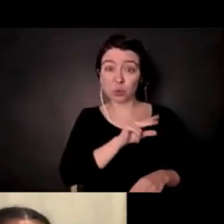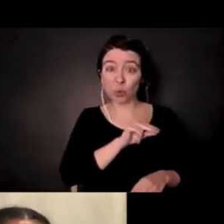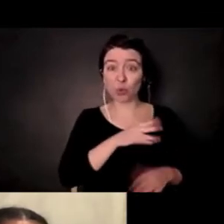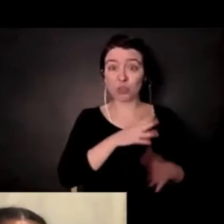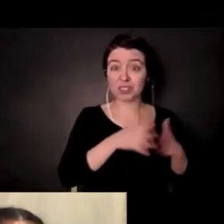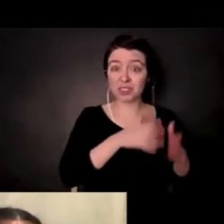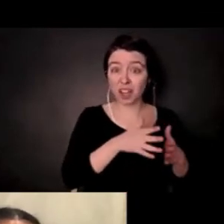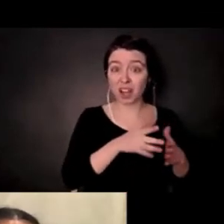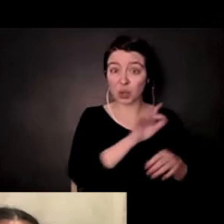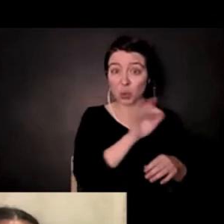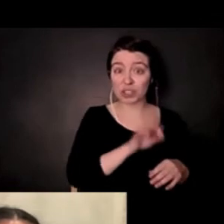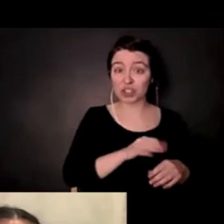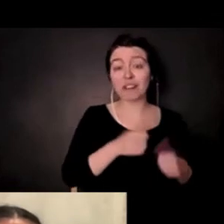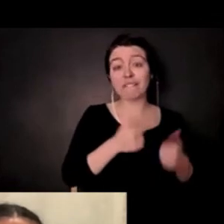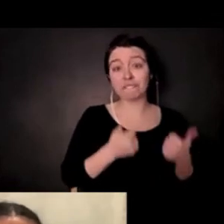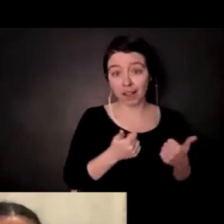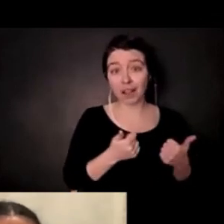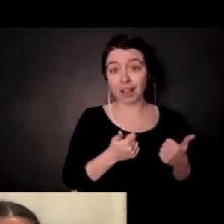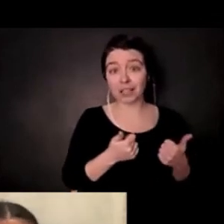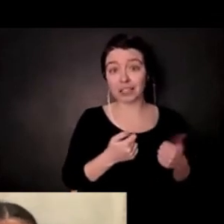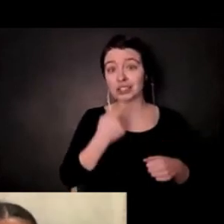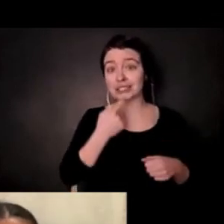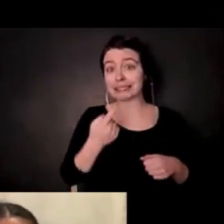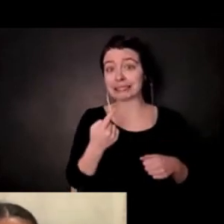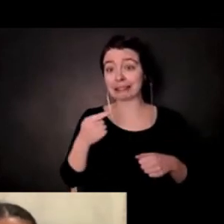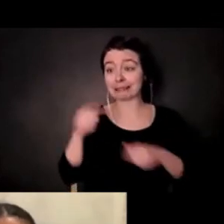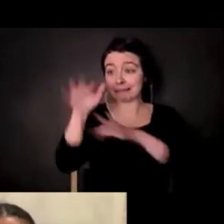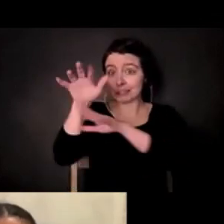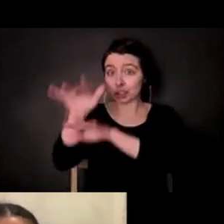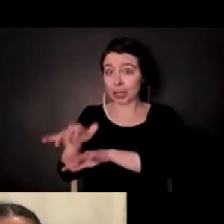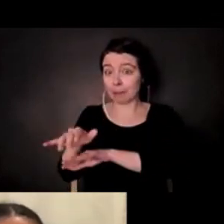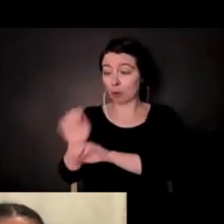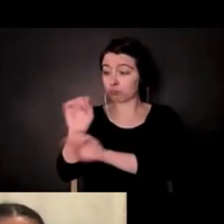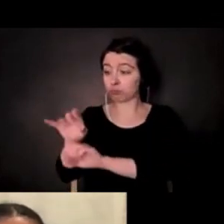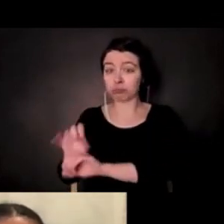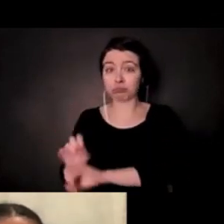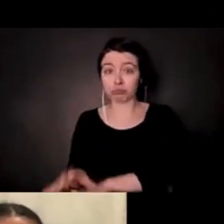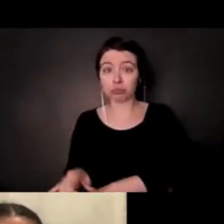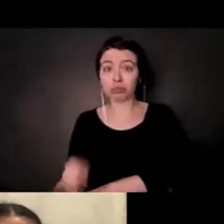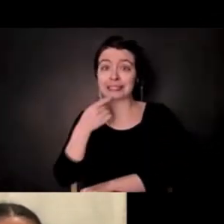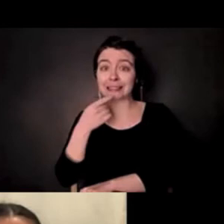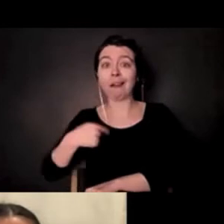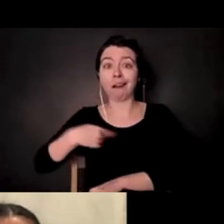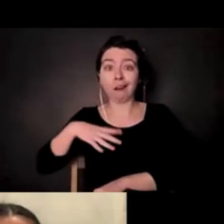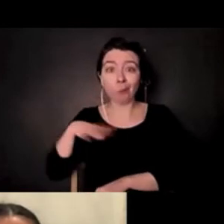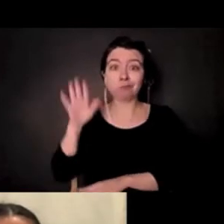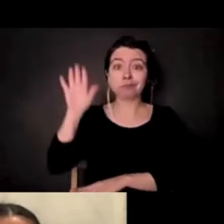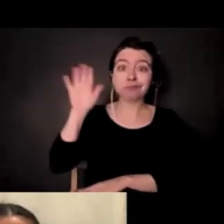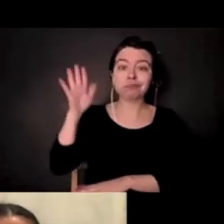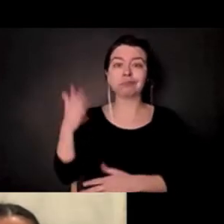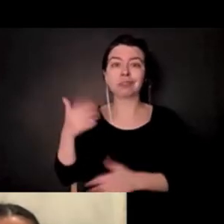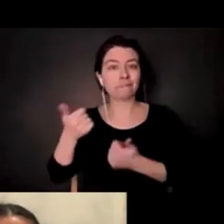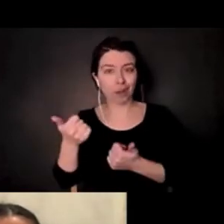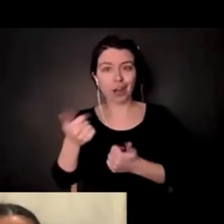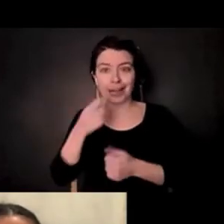we accommodate some time for that. Similarly, if anybody wanted to sign a question in the same way, just pop something in the chat and we'll be able to accommodate